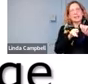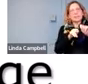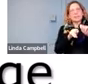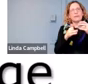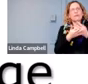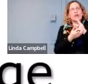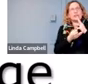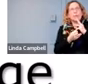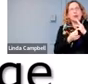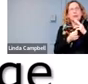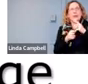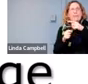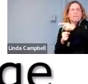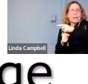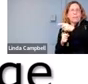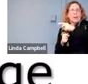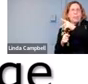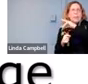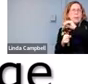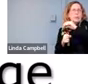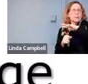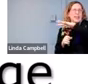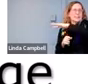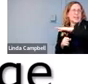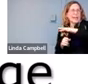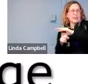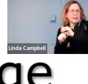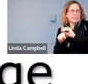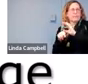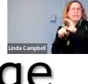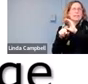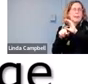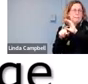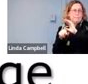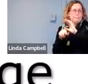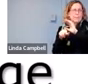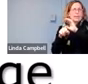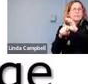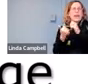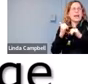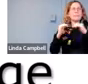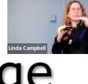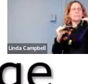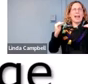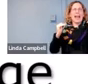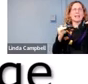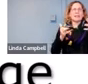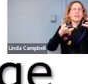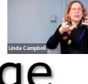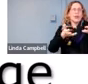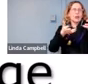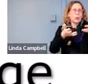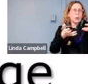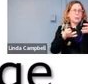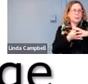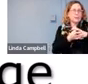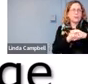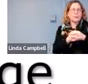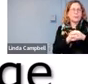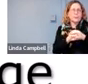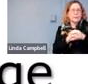fill their ballast with fresh water from the Ponto-Caspian area. And it's actually to help